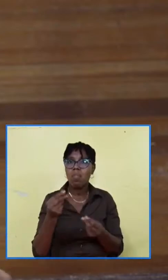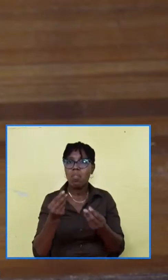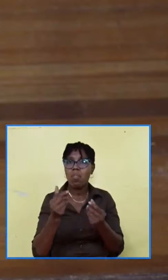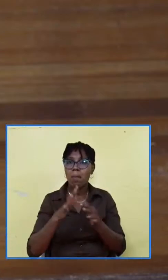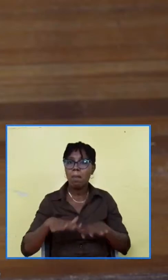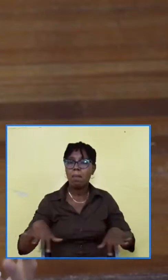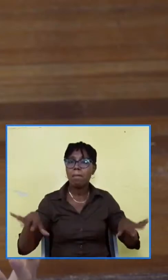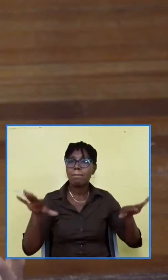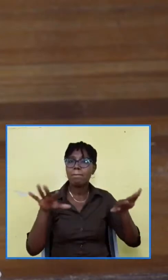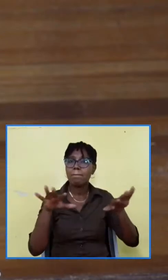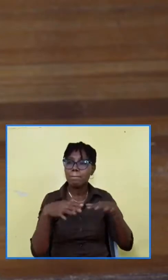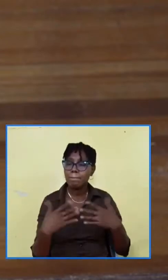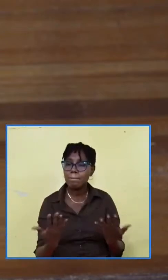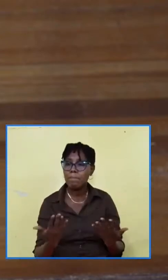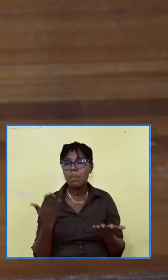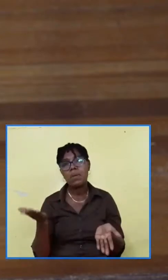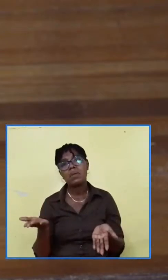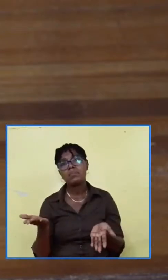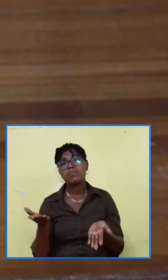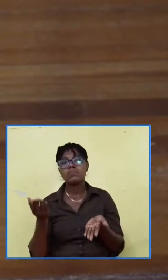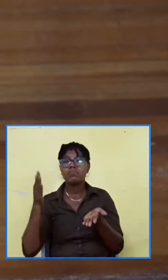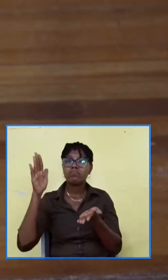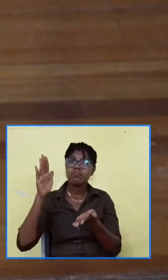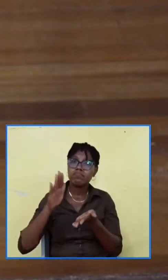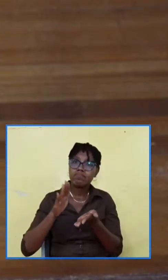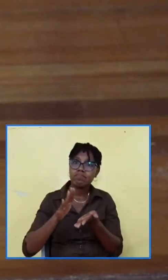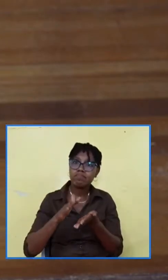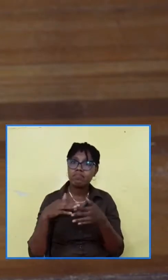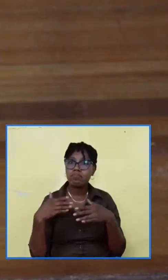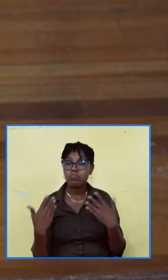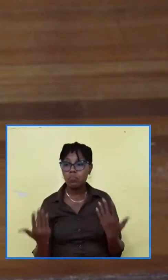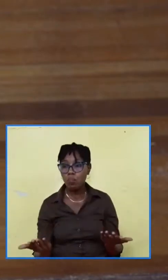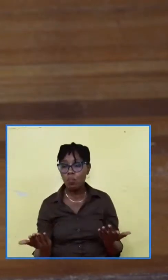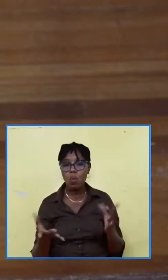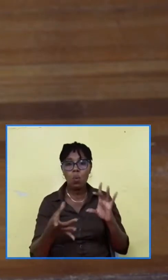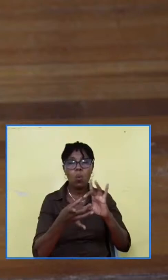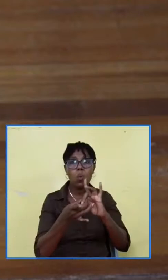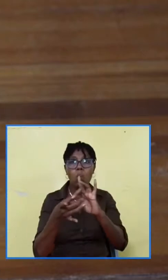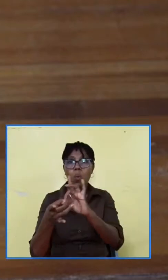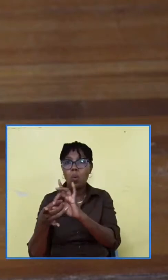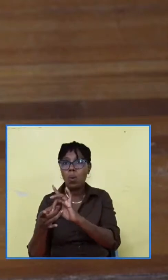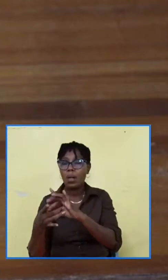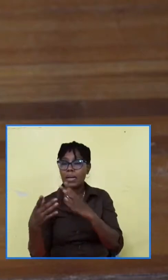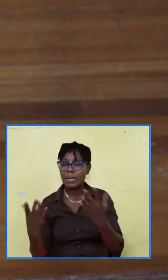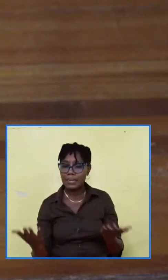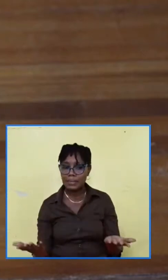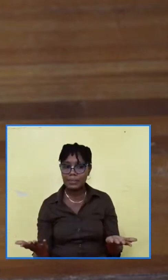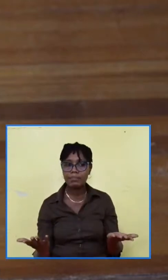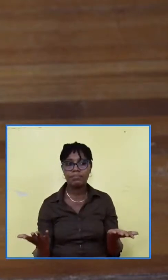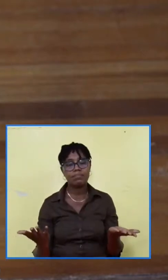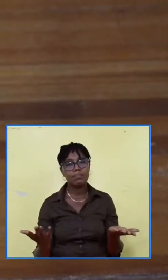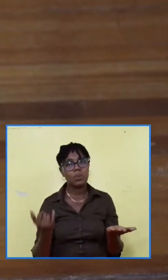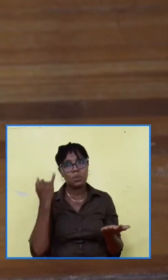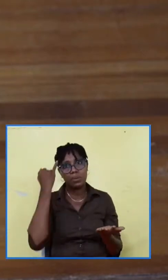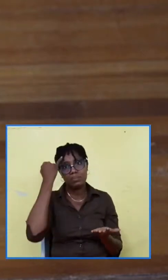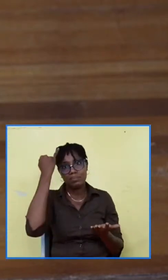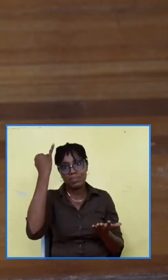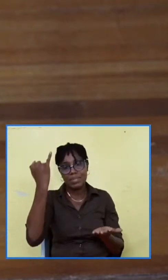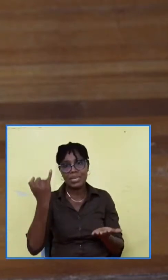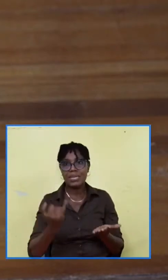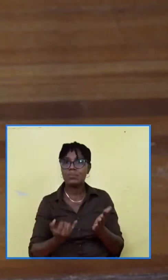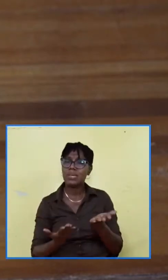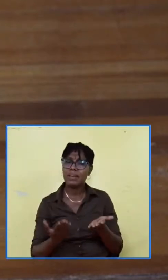allocation on portfolio simply because the whole thing is getting bigger, and you could perhaps run joint ventures off of that. But we haven't developed these ideas fully, but they are things that